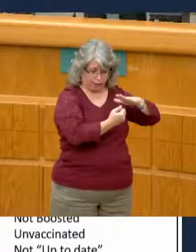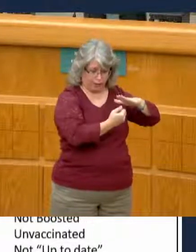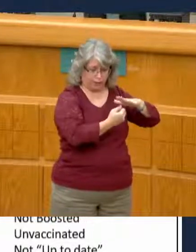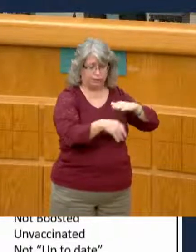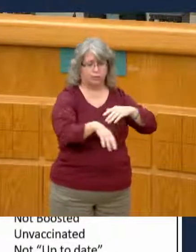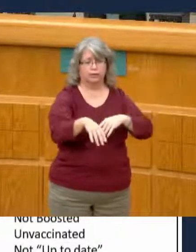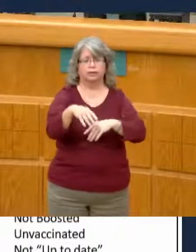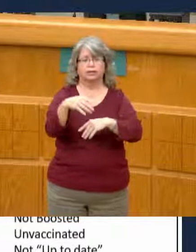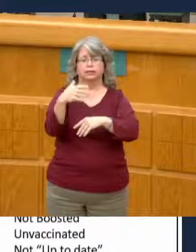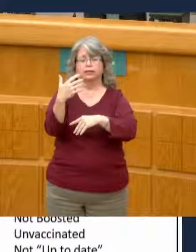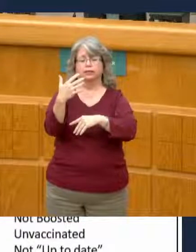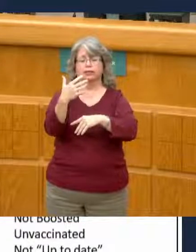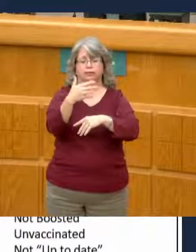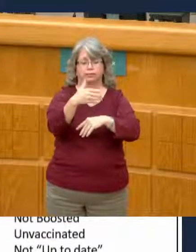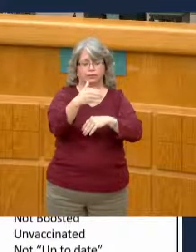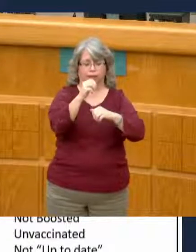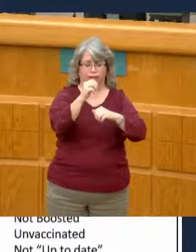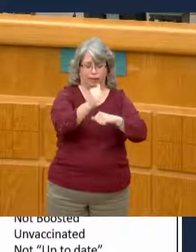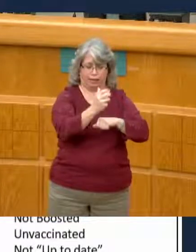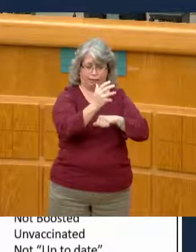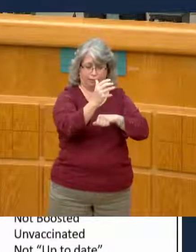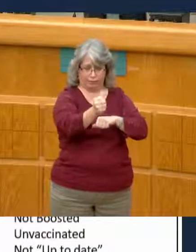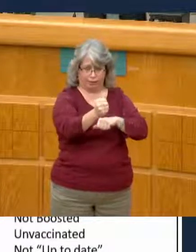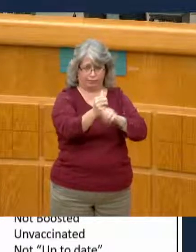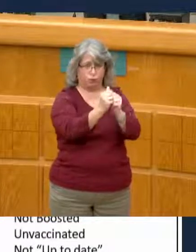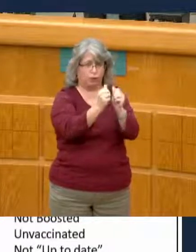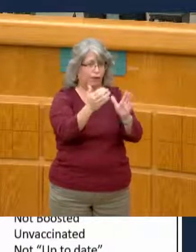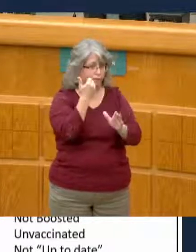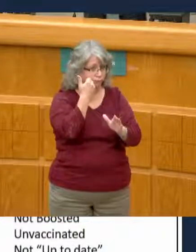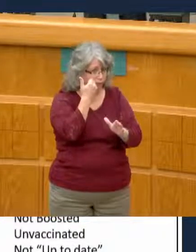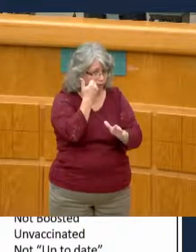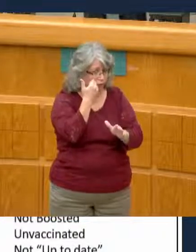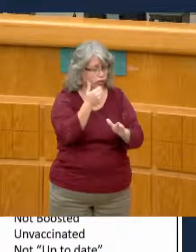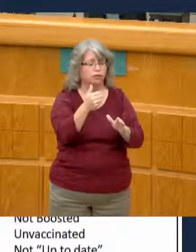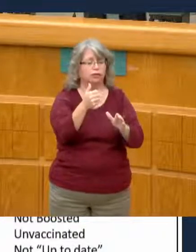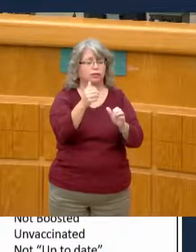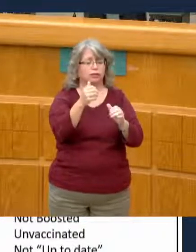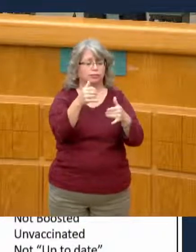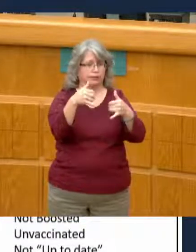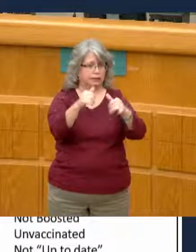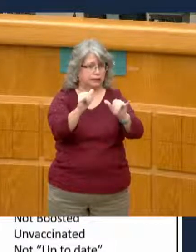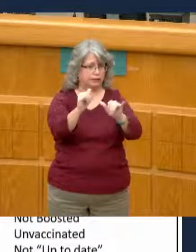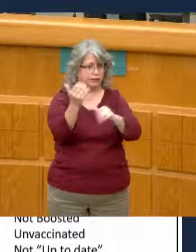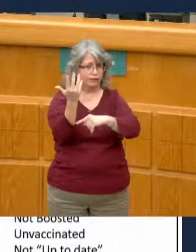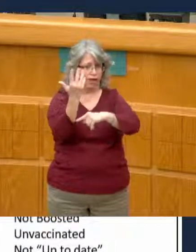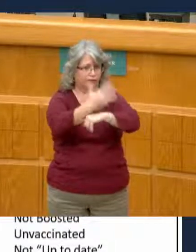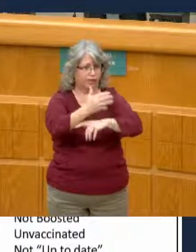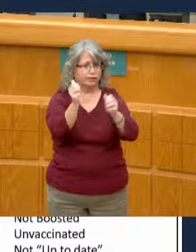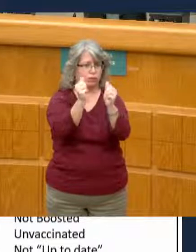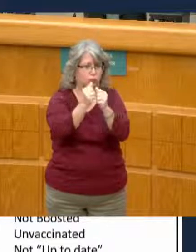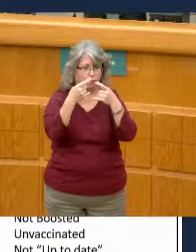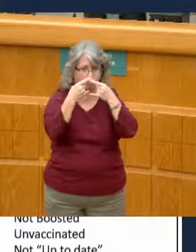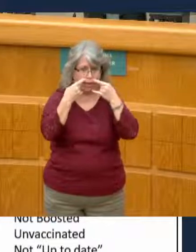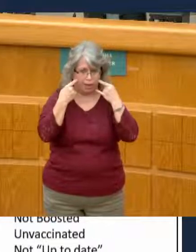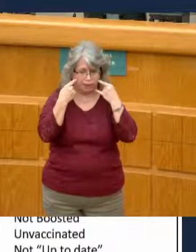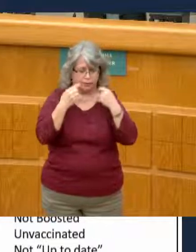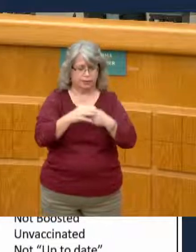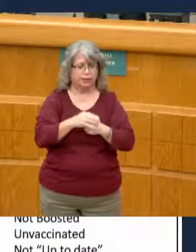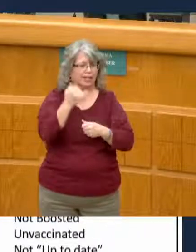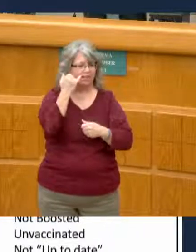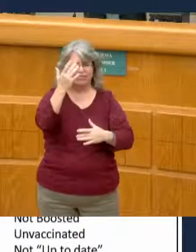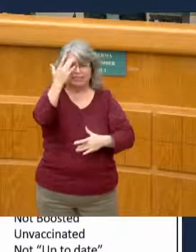isolated at home, then you can leave after the 5 days. Now, again, if you're still sick, you stay home and get better, and then you can finally